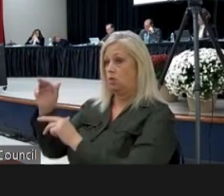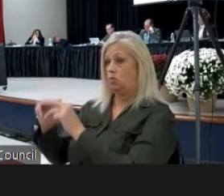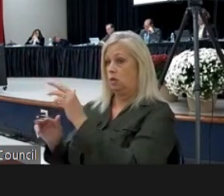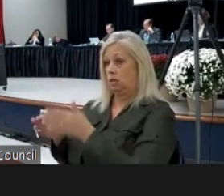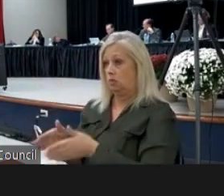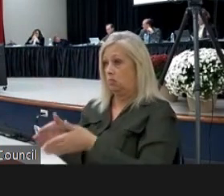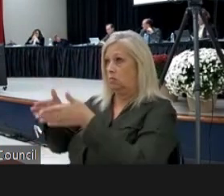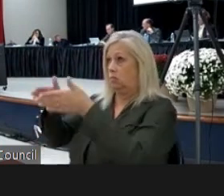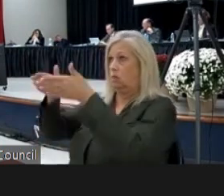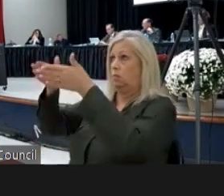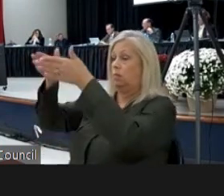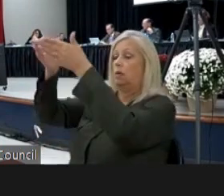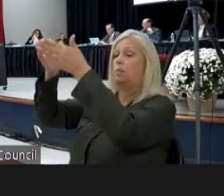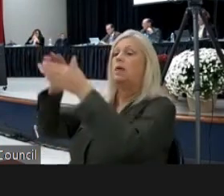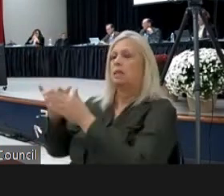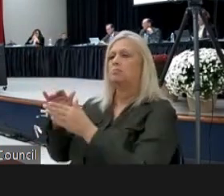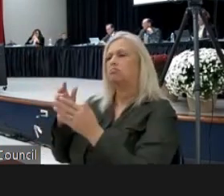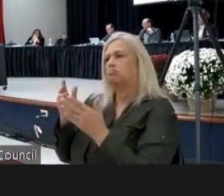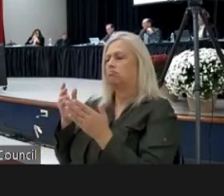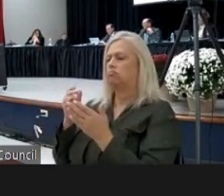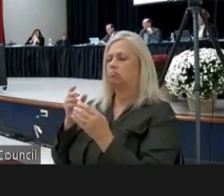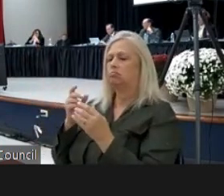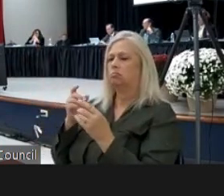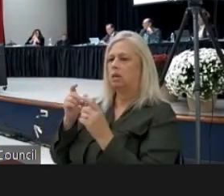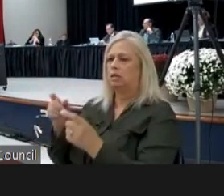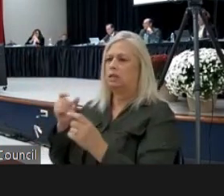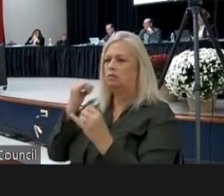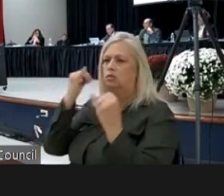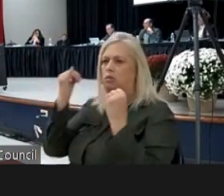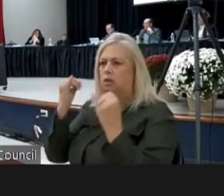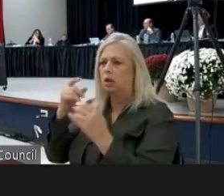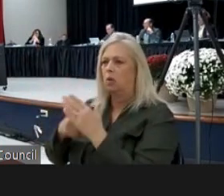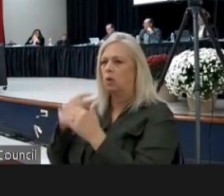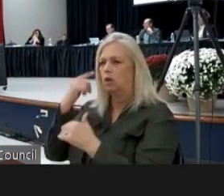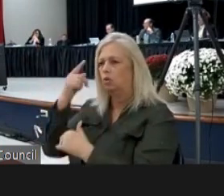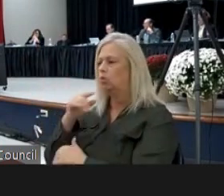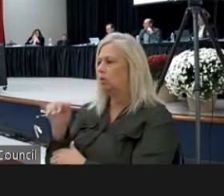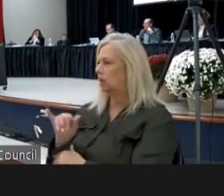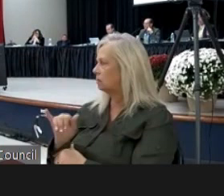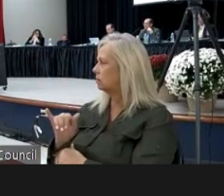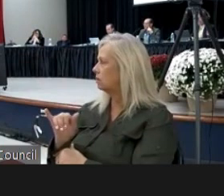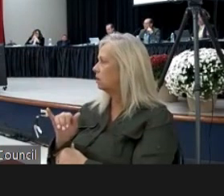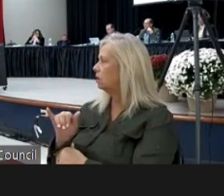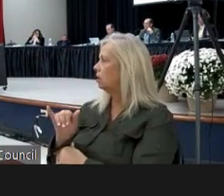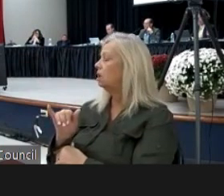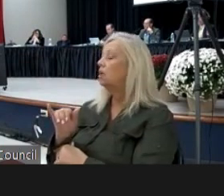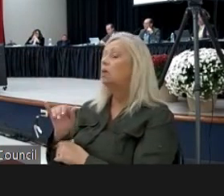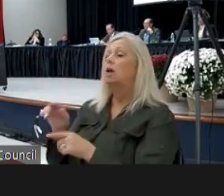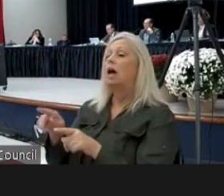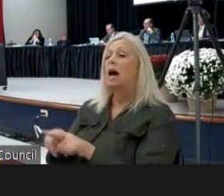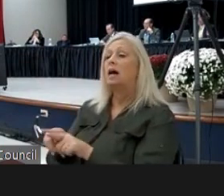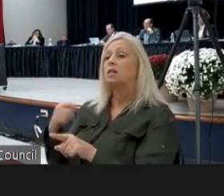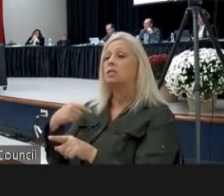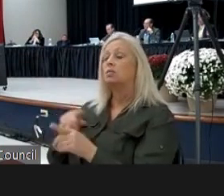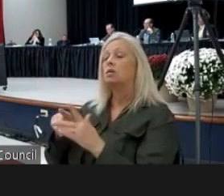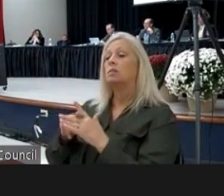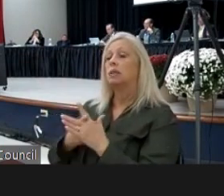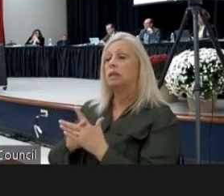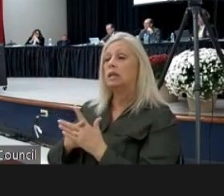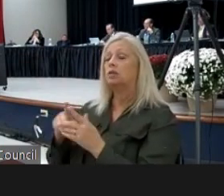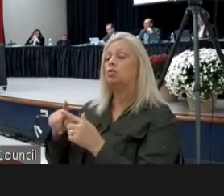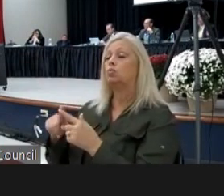So it gives you some perspective of what this would look like around the site. So as we began to have this discussion, we were looking